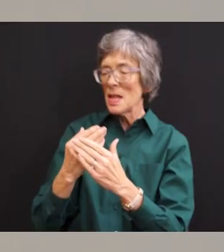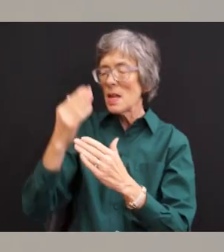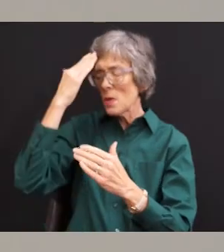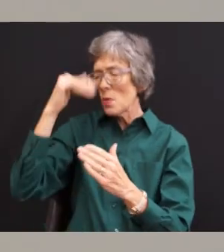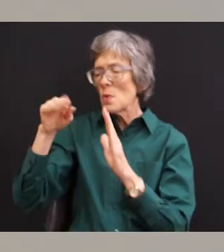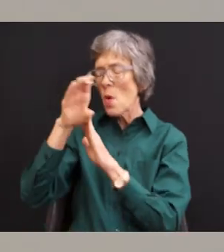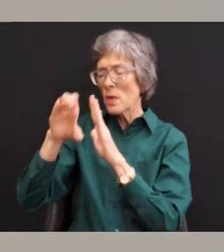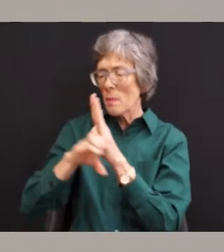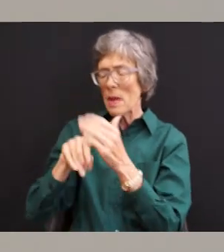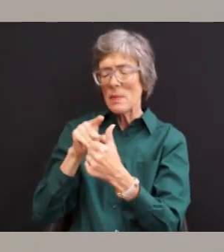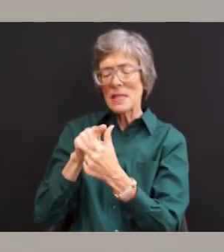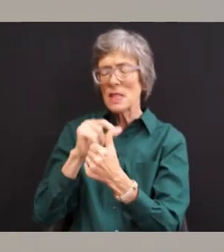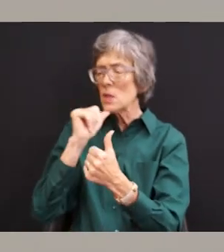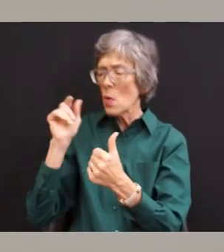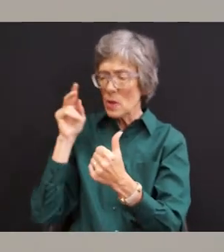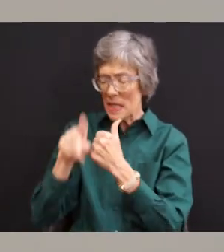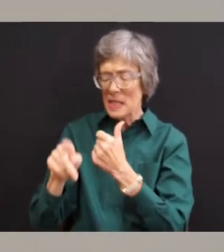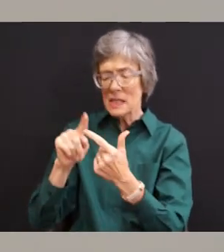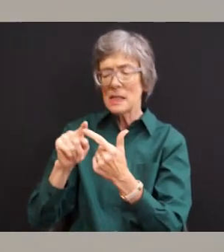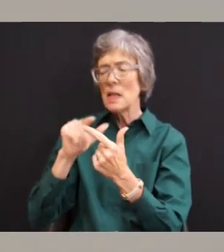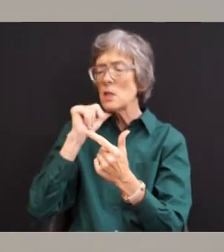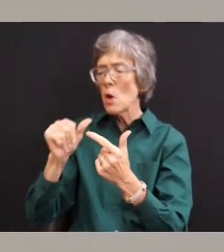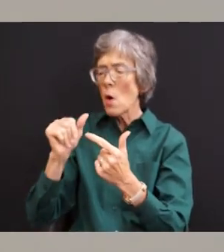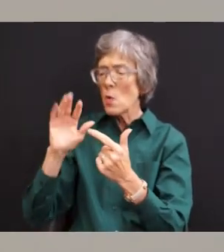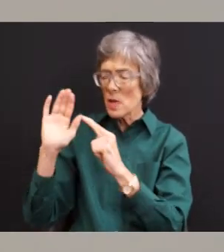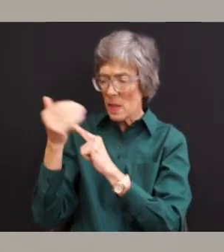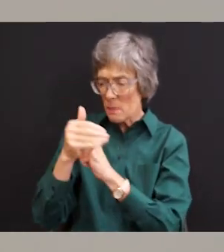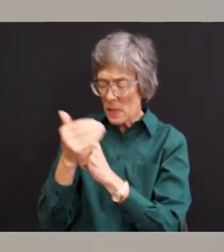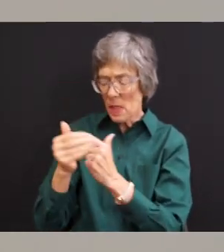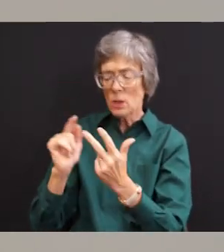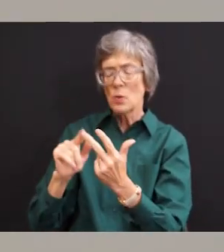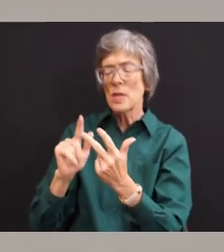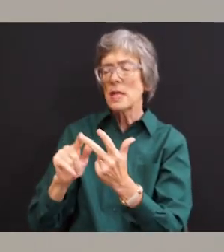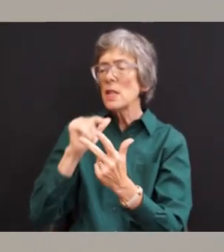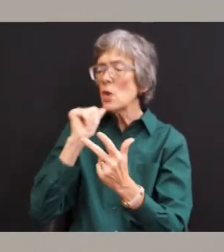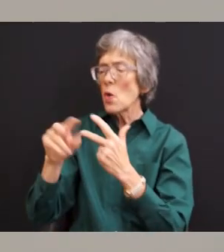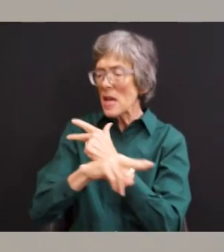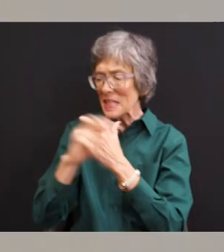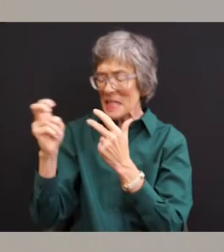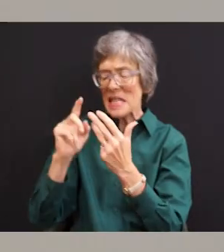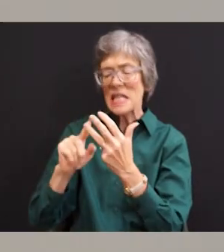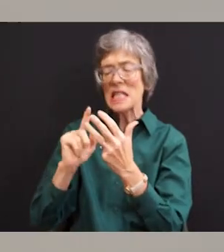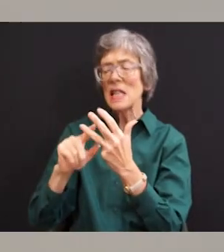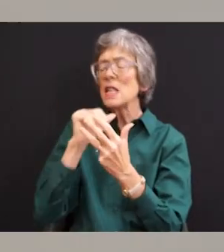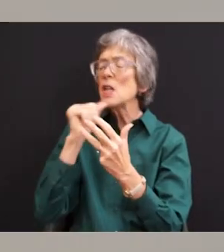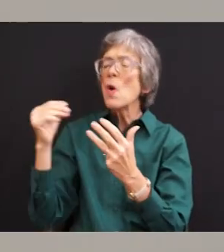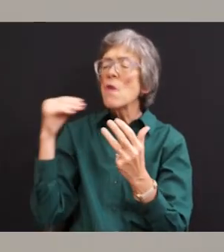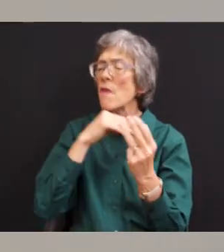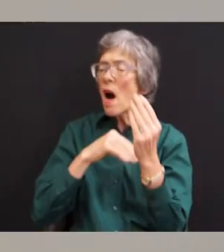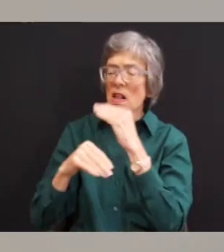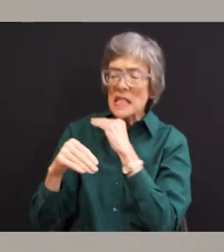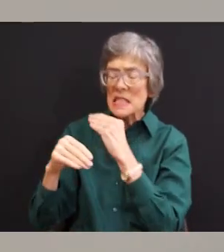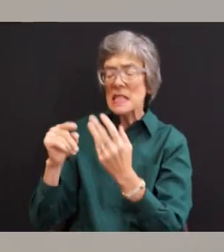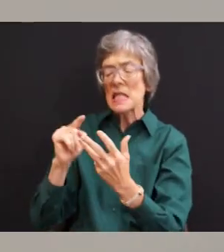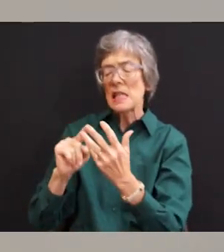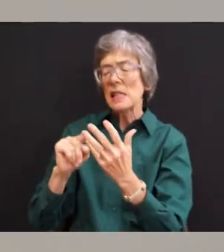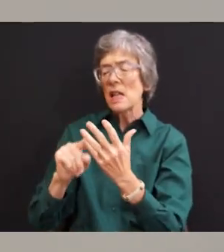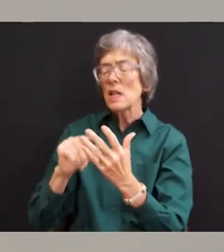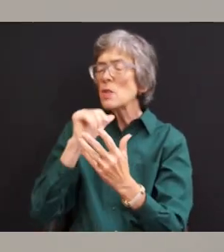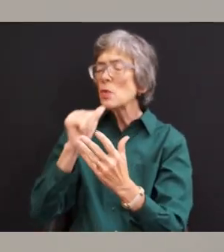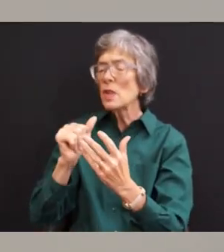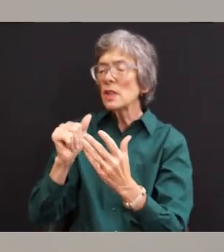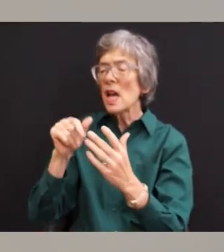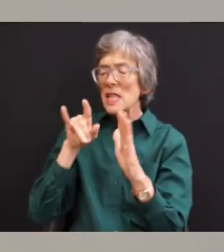commandments. You shall not kill. You shall not commit adultery. You shall not steal. You shall not bear false witness. You shall not